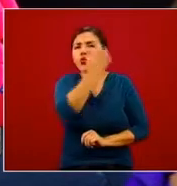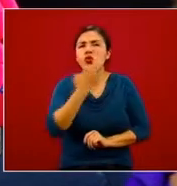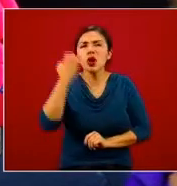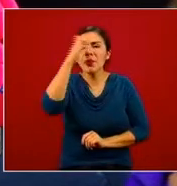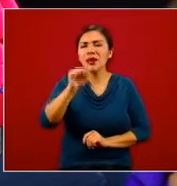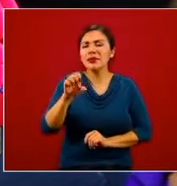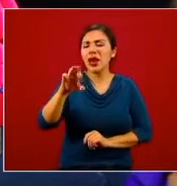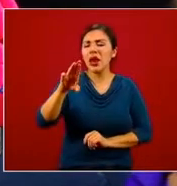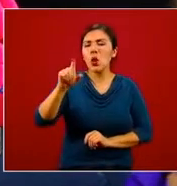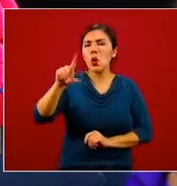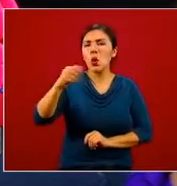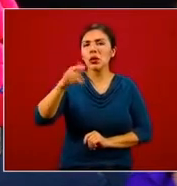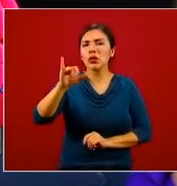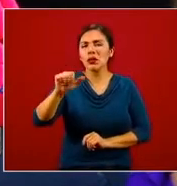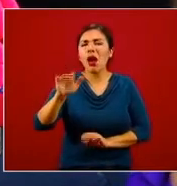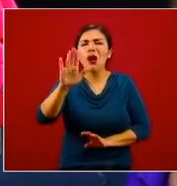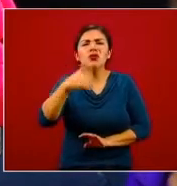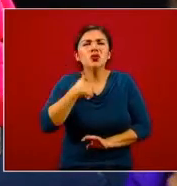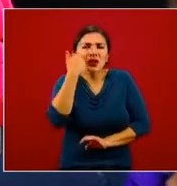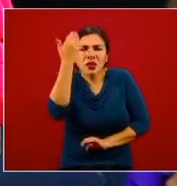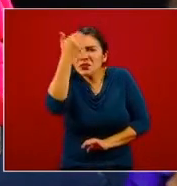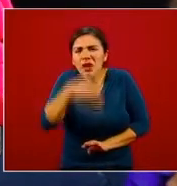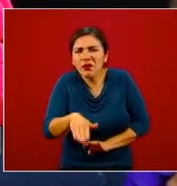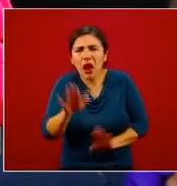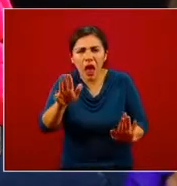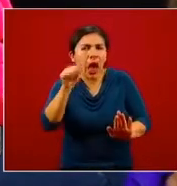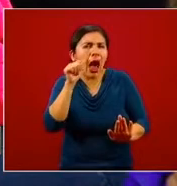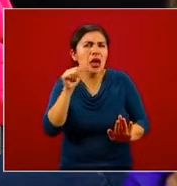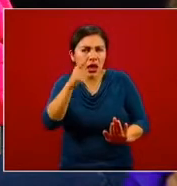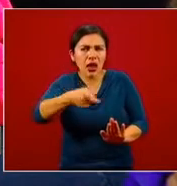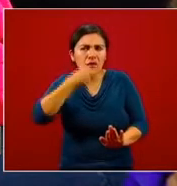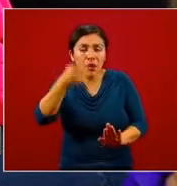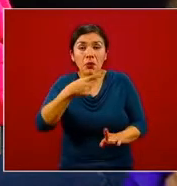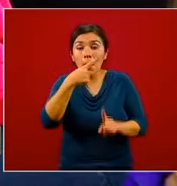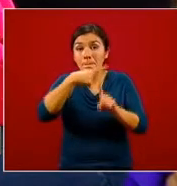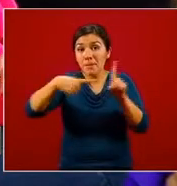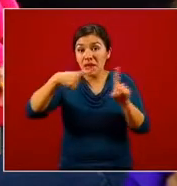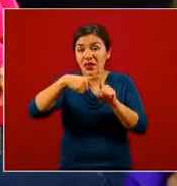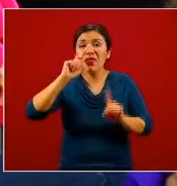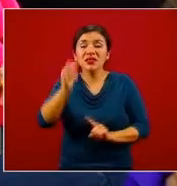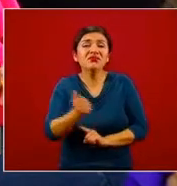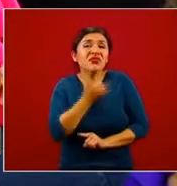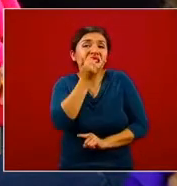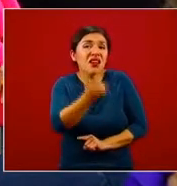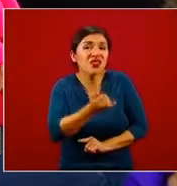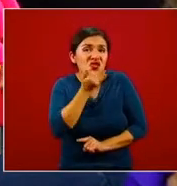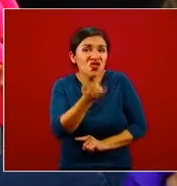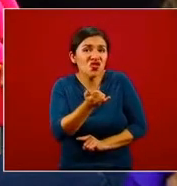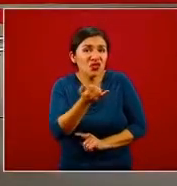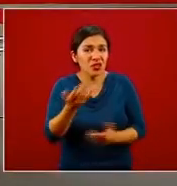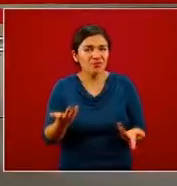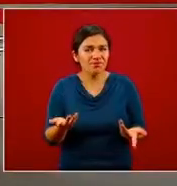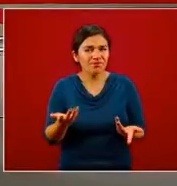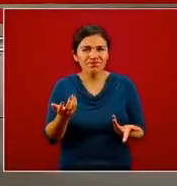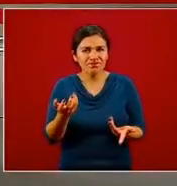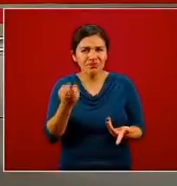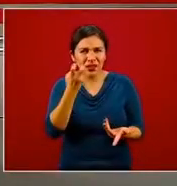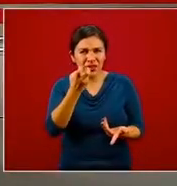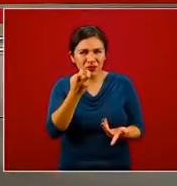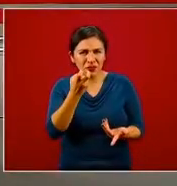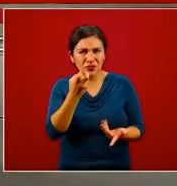yesterday you mentioned a guide that was published about the serological testing.